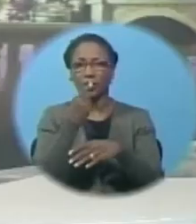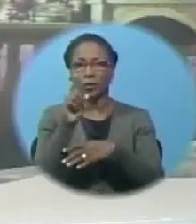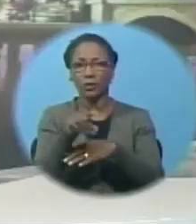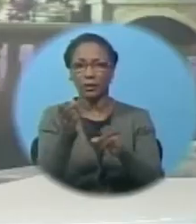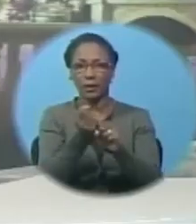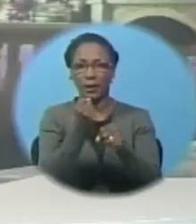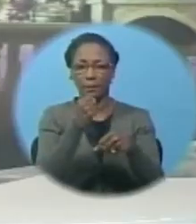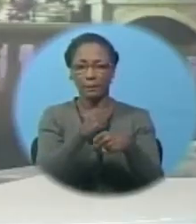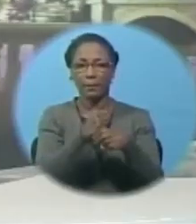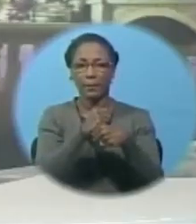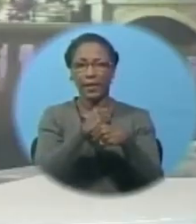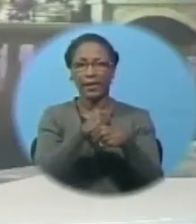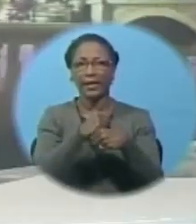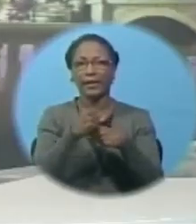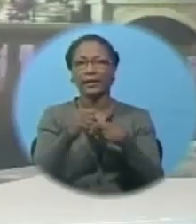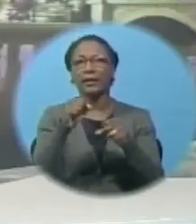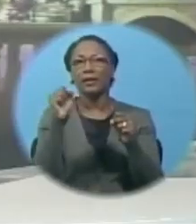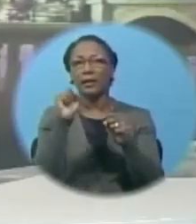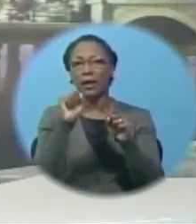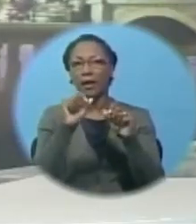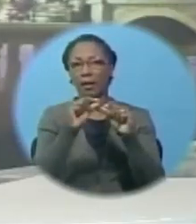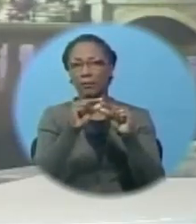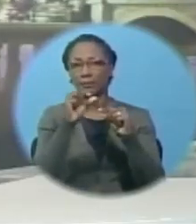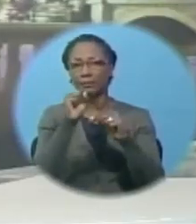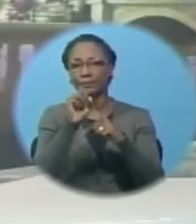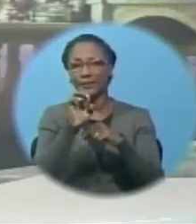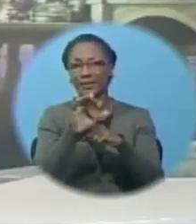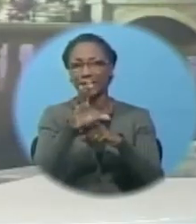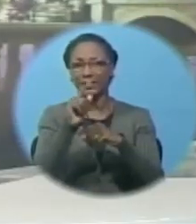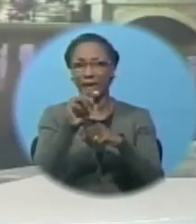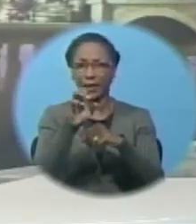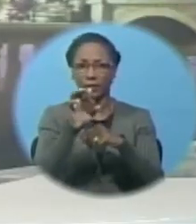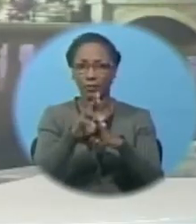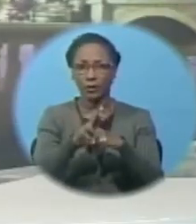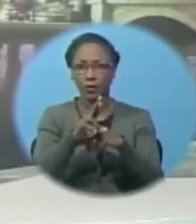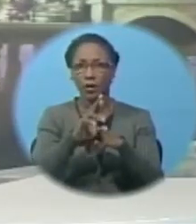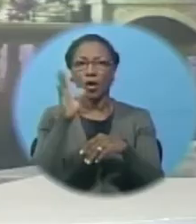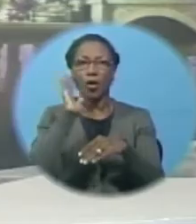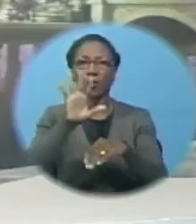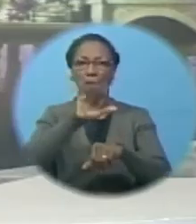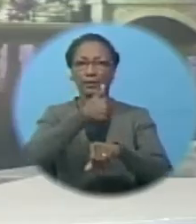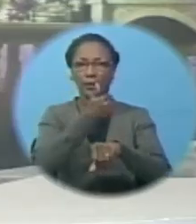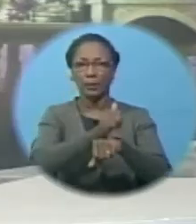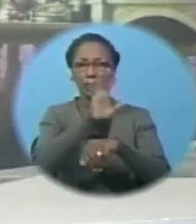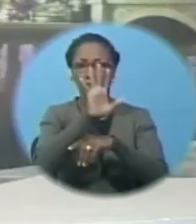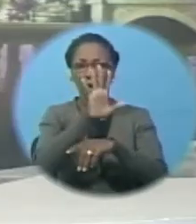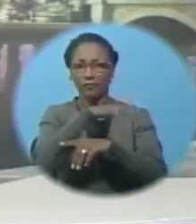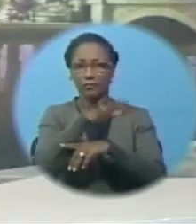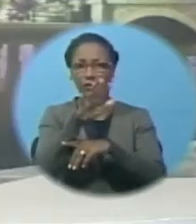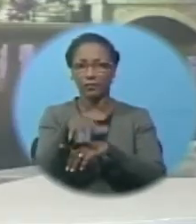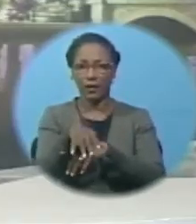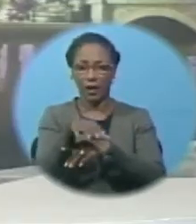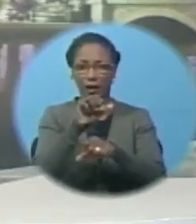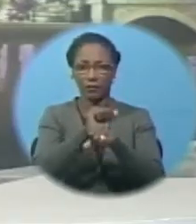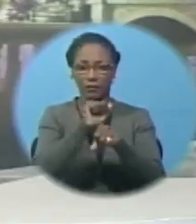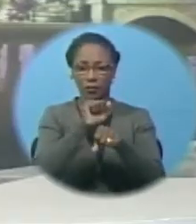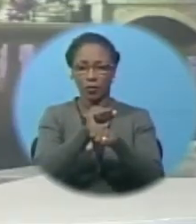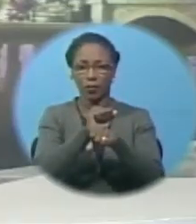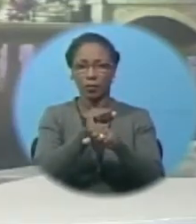effective and fair. He says these changes will establish 555 posts, which are now